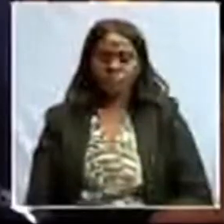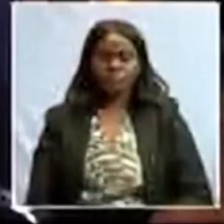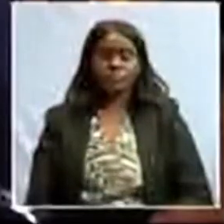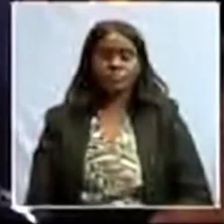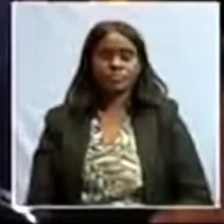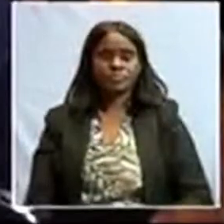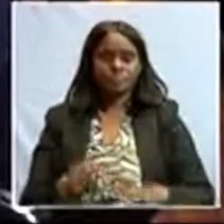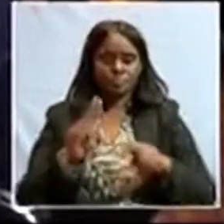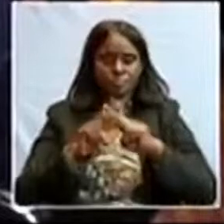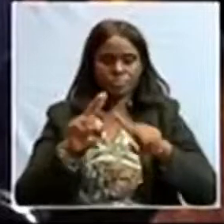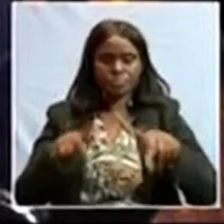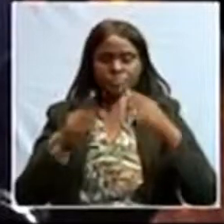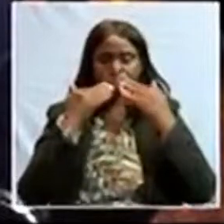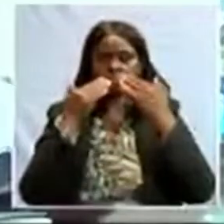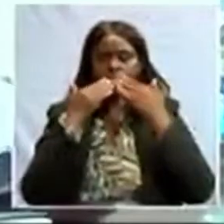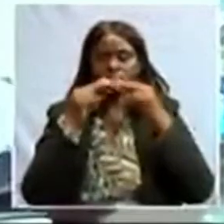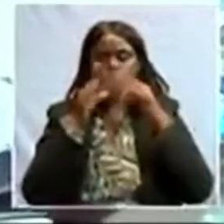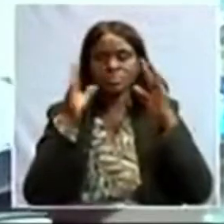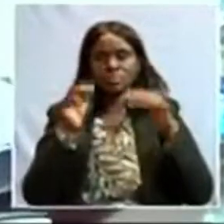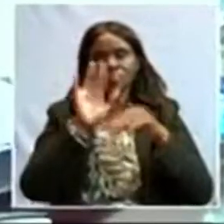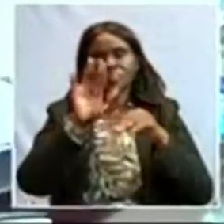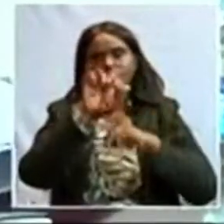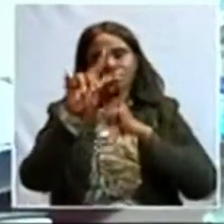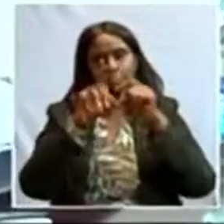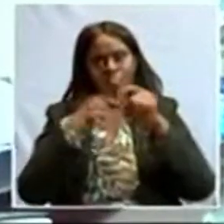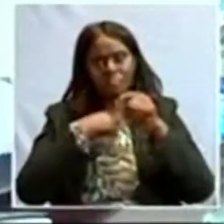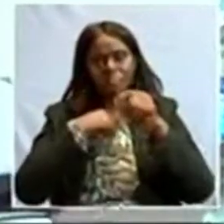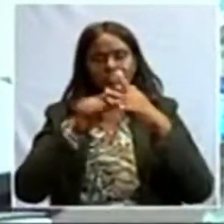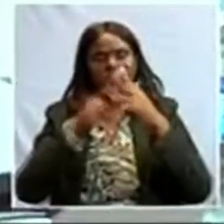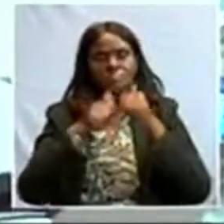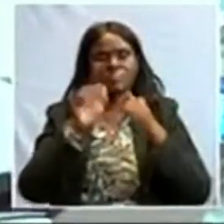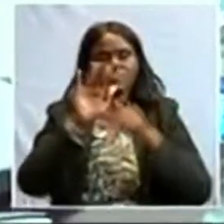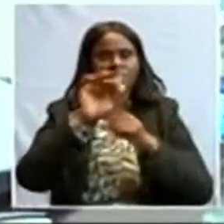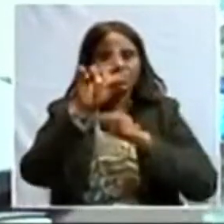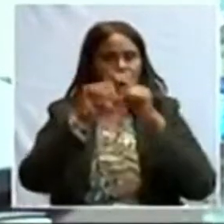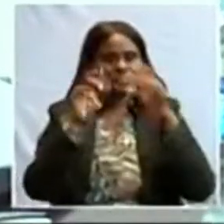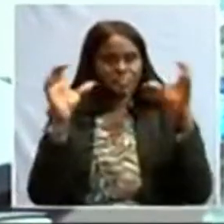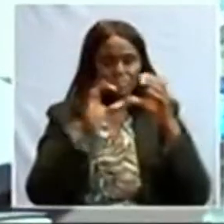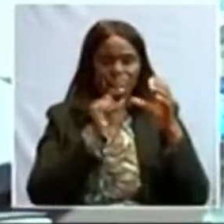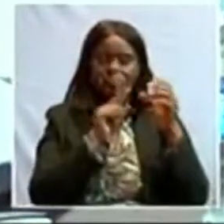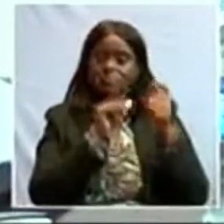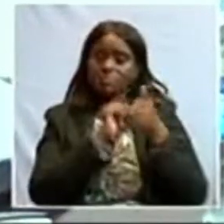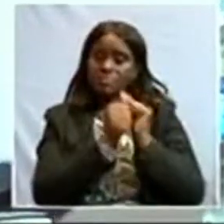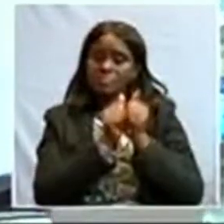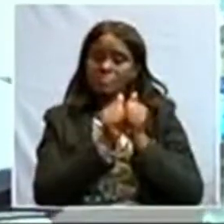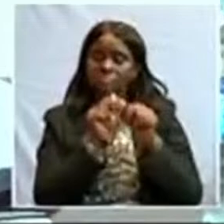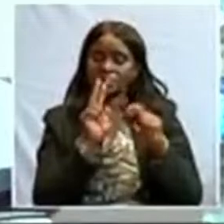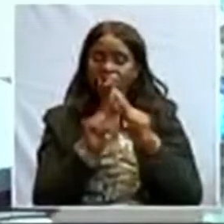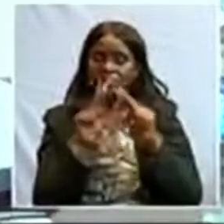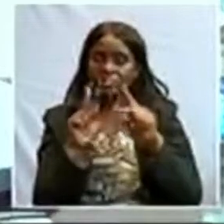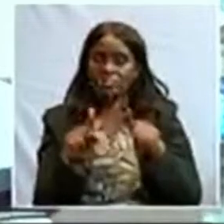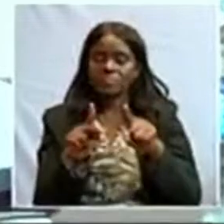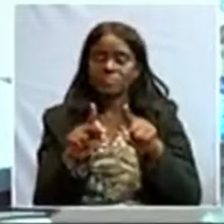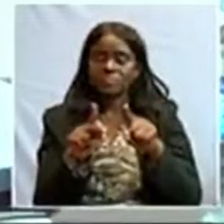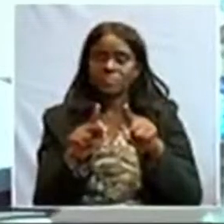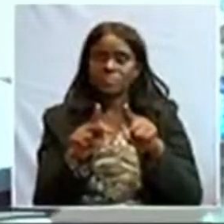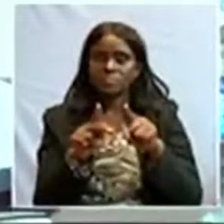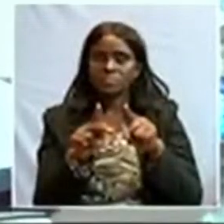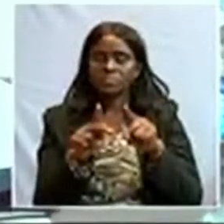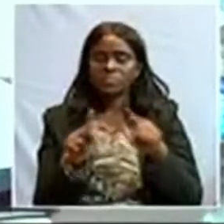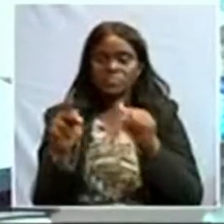Thank you, Chair. I'll start with your question on community sport. Chair,